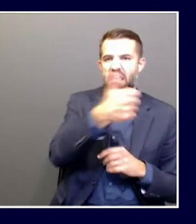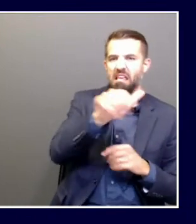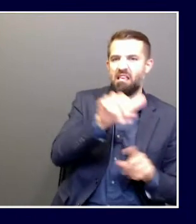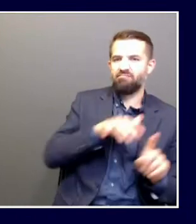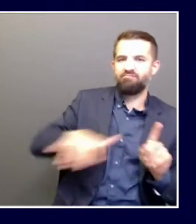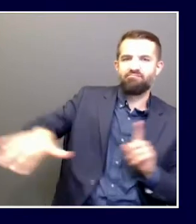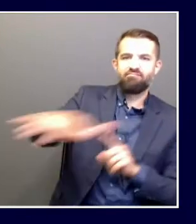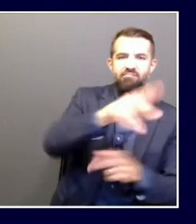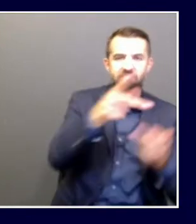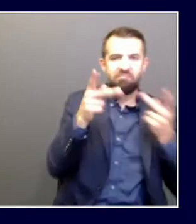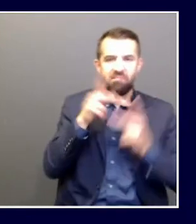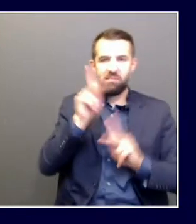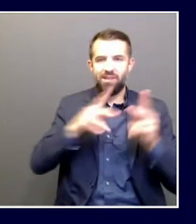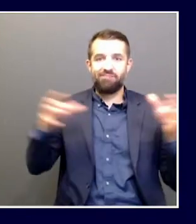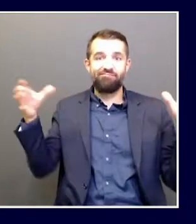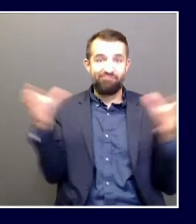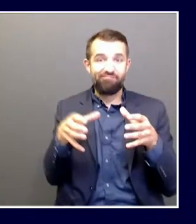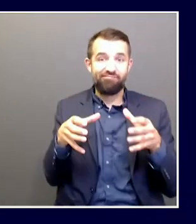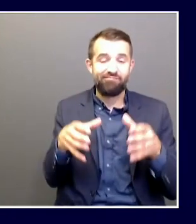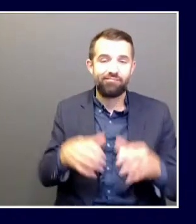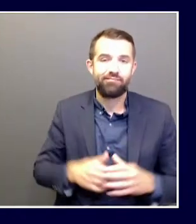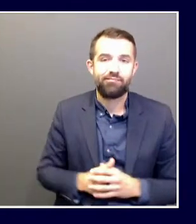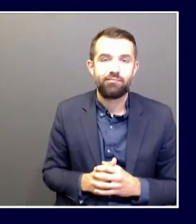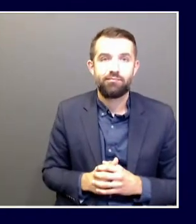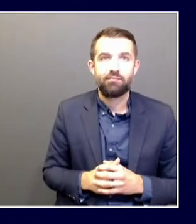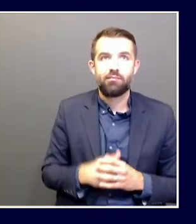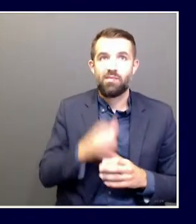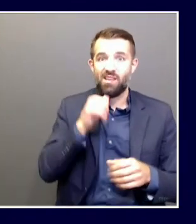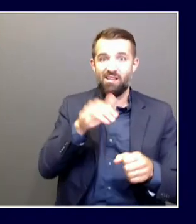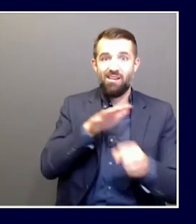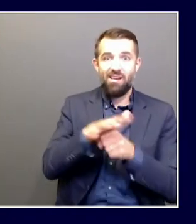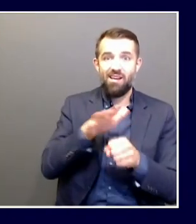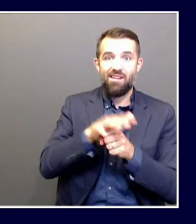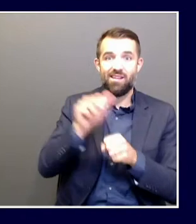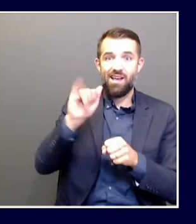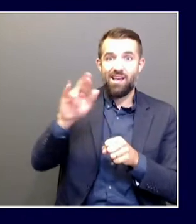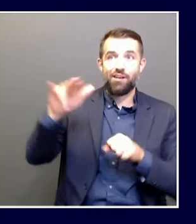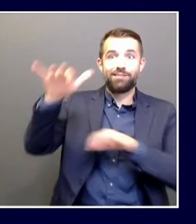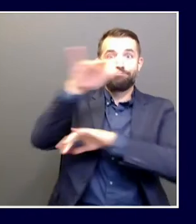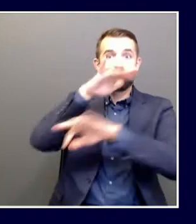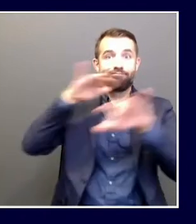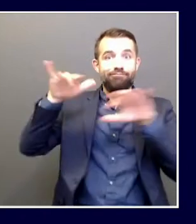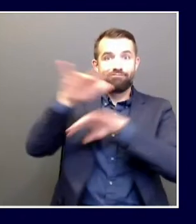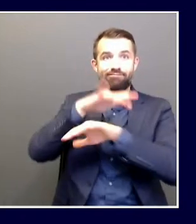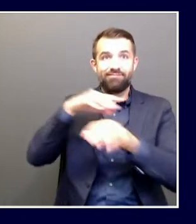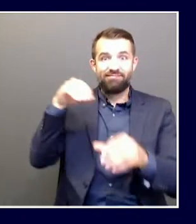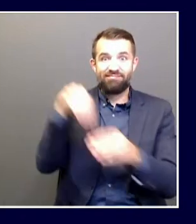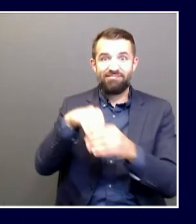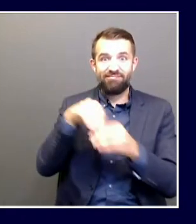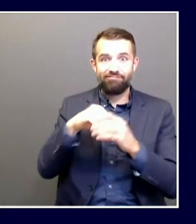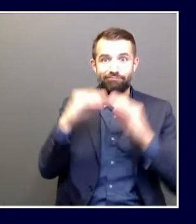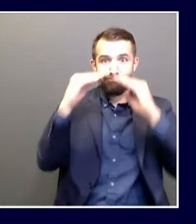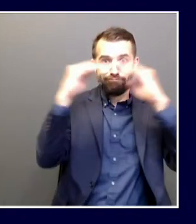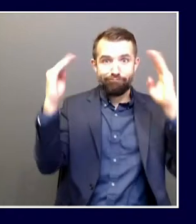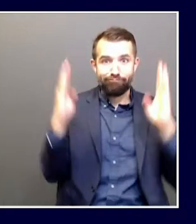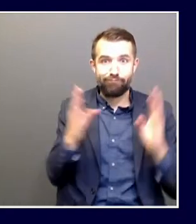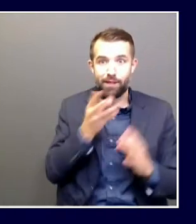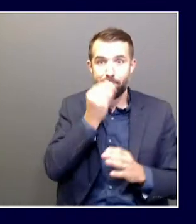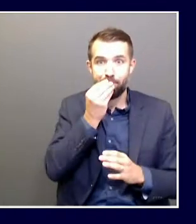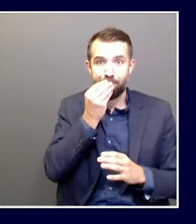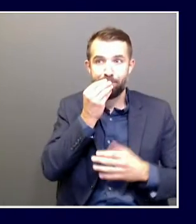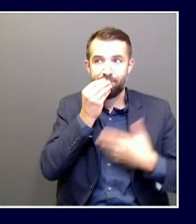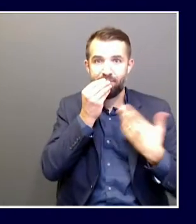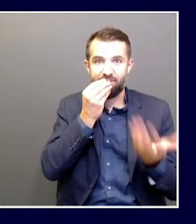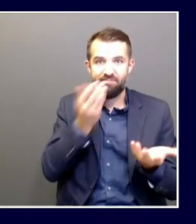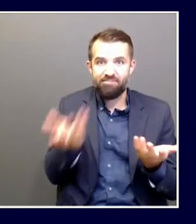period of time with poor ventilation, long duration. That's where we're seeing cases emanate from. And then I just to go back